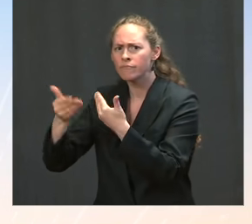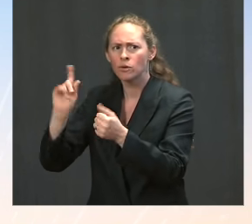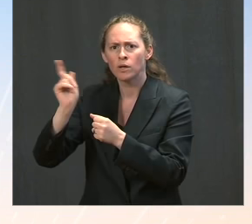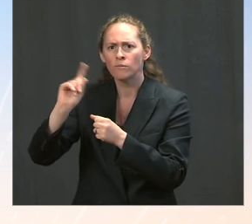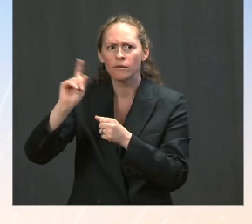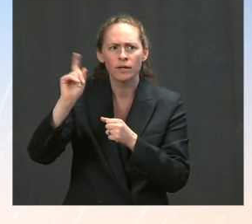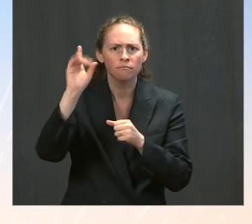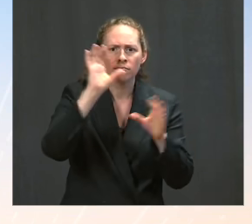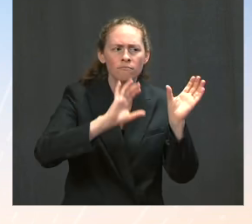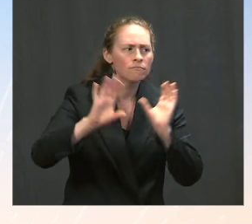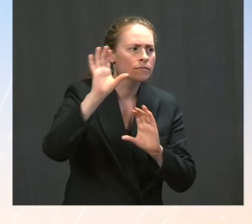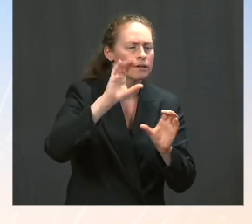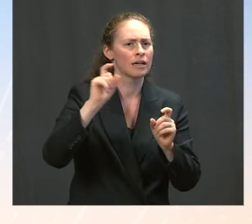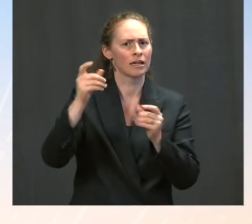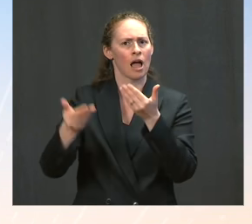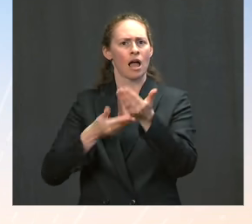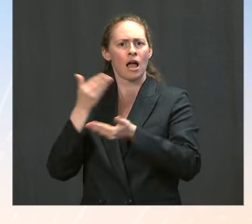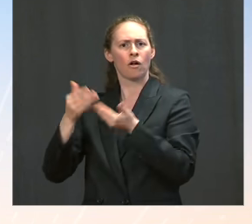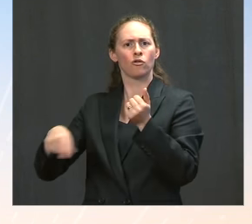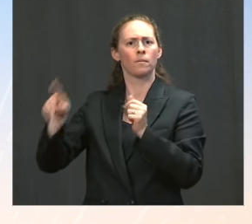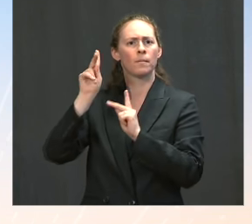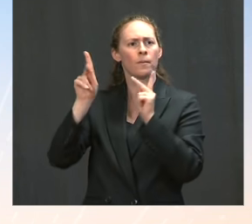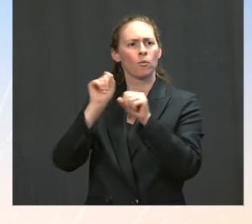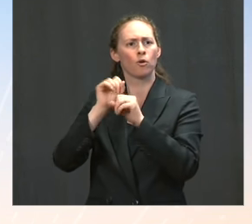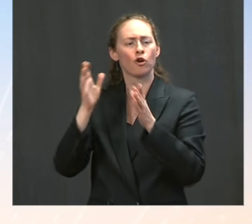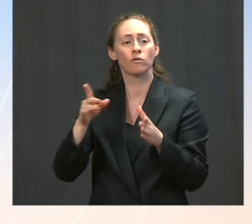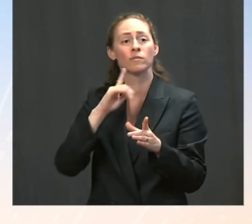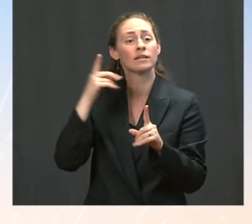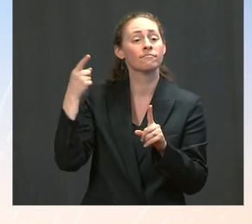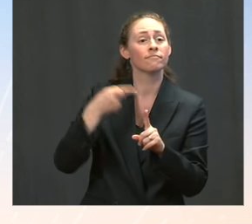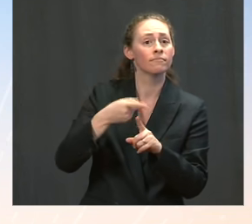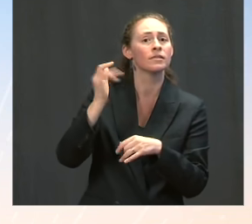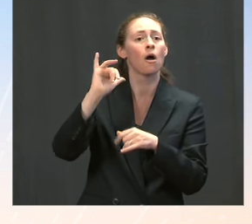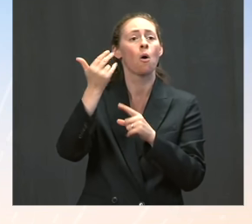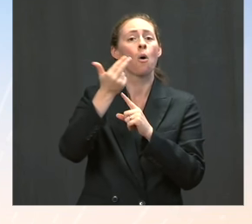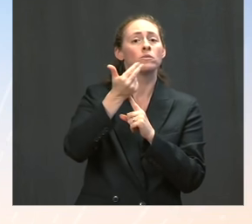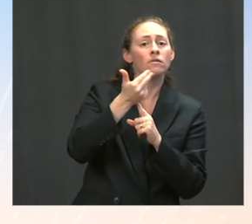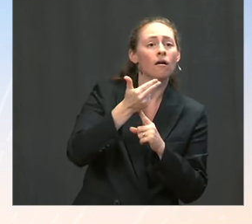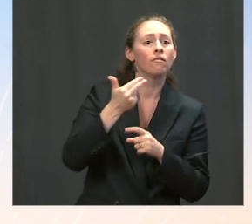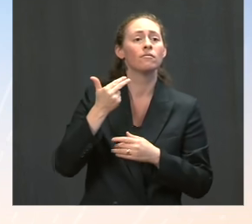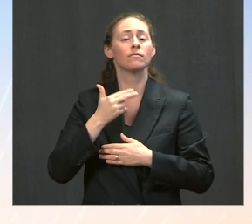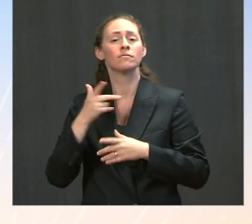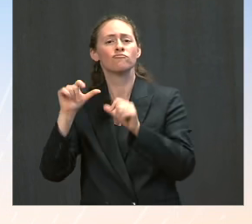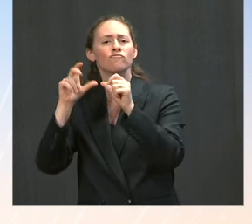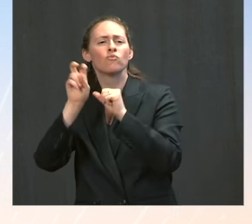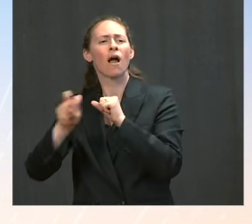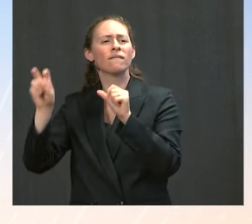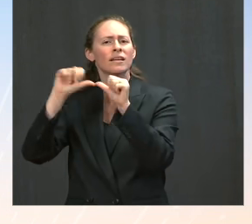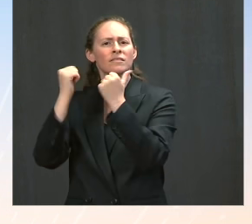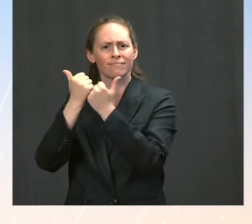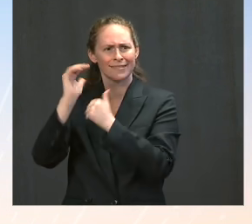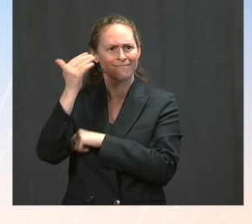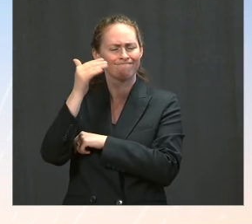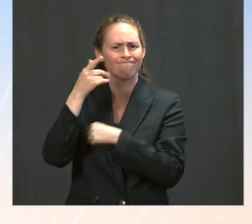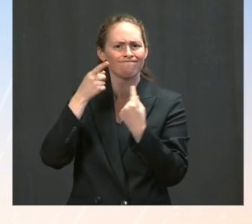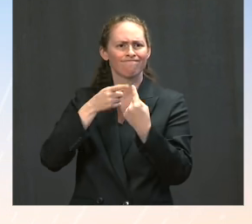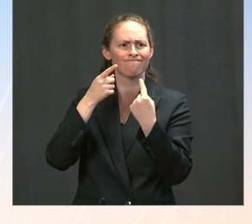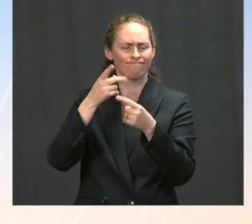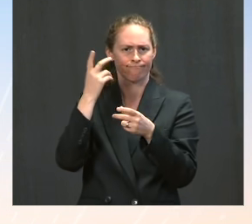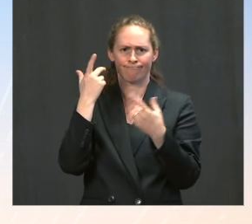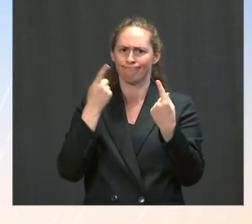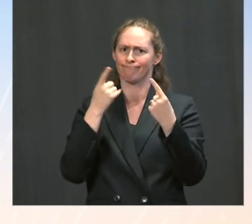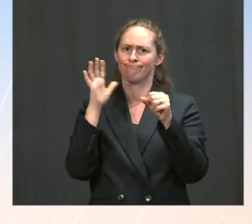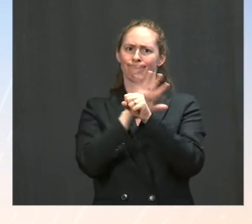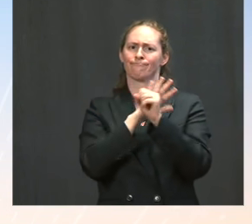up, especially in some of the hospitality and tourist areas? It is acute.